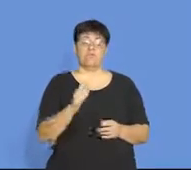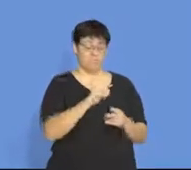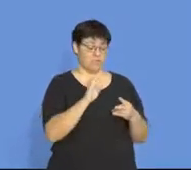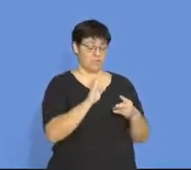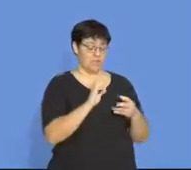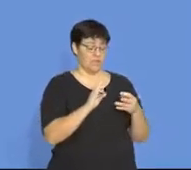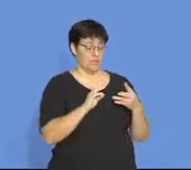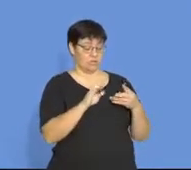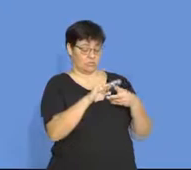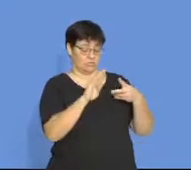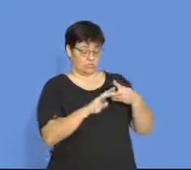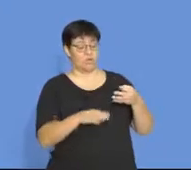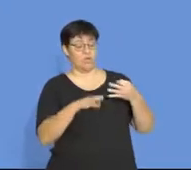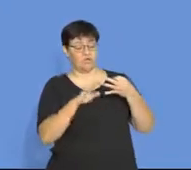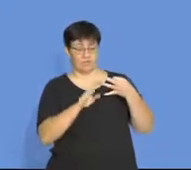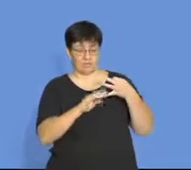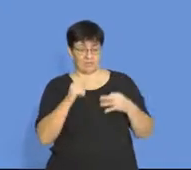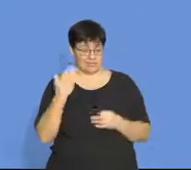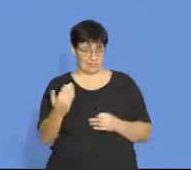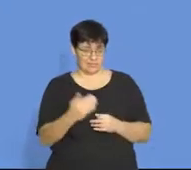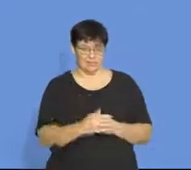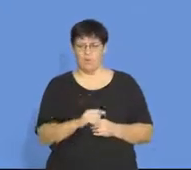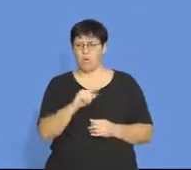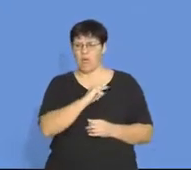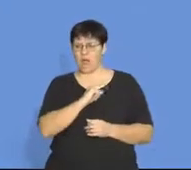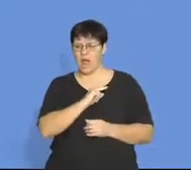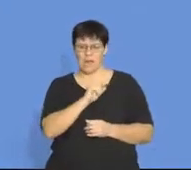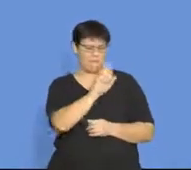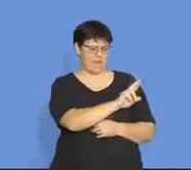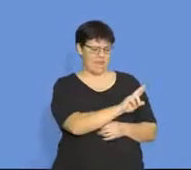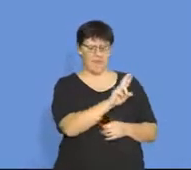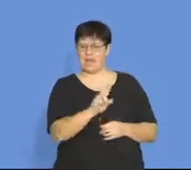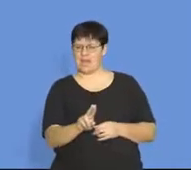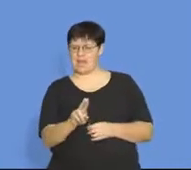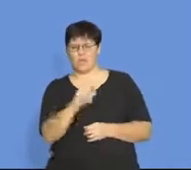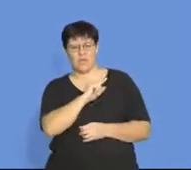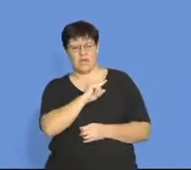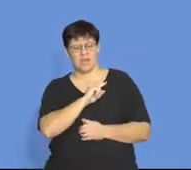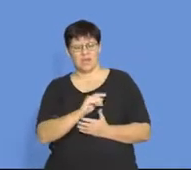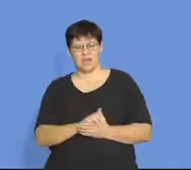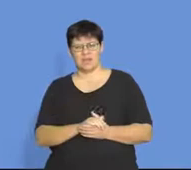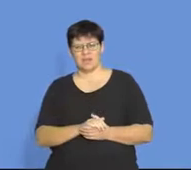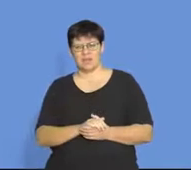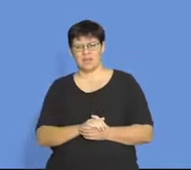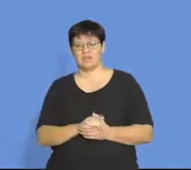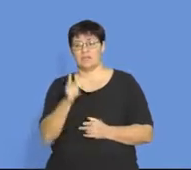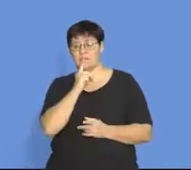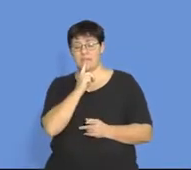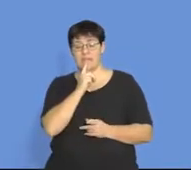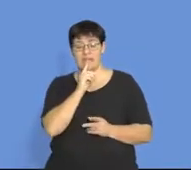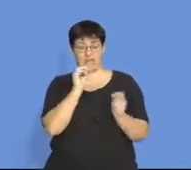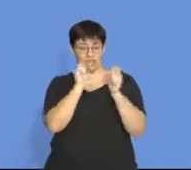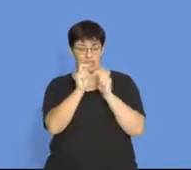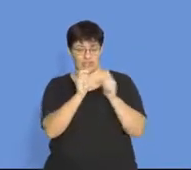look at the other two answers that I have, right? Why am I pairing them this way? It's because when